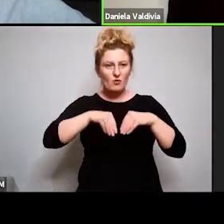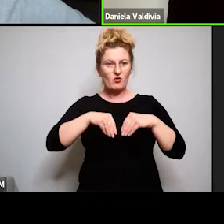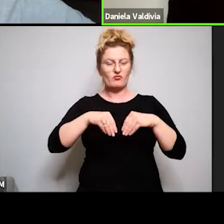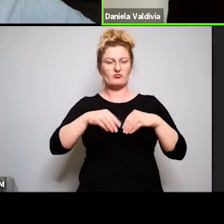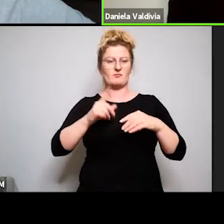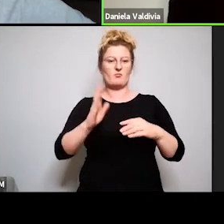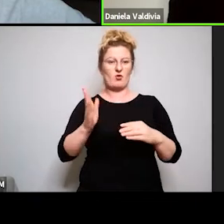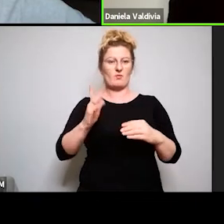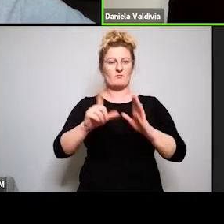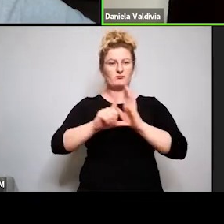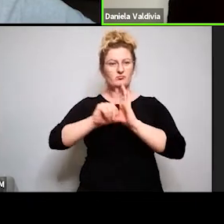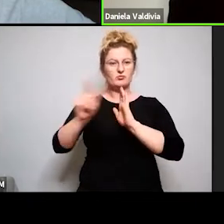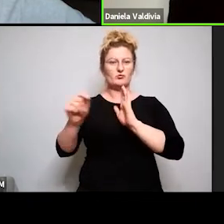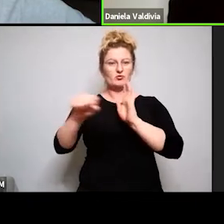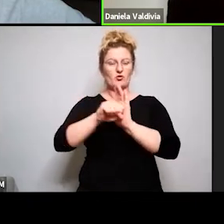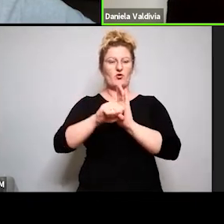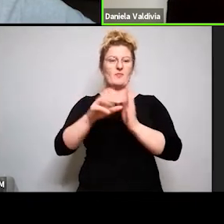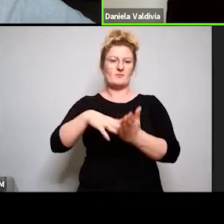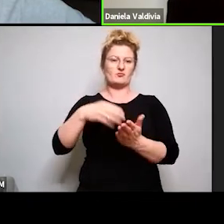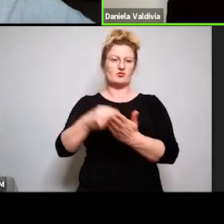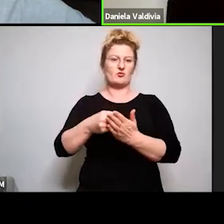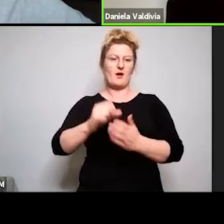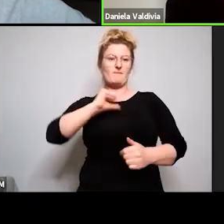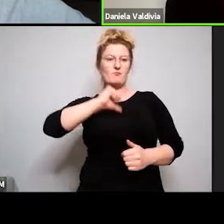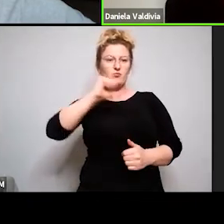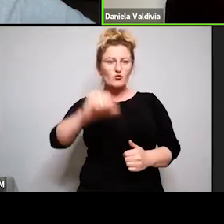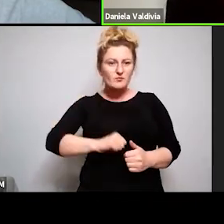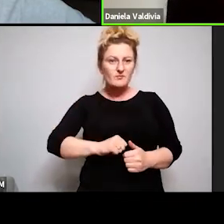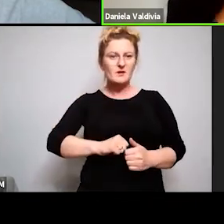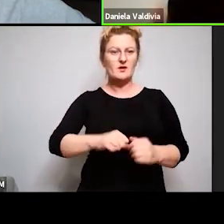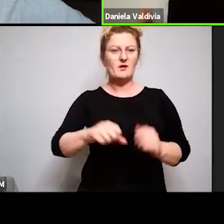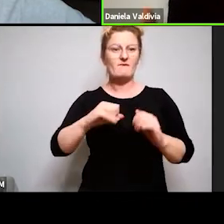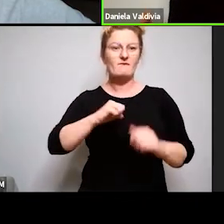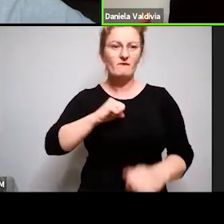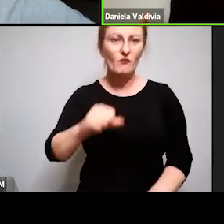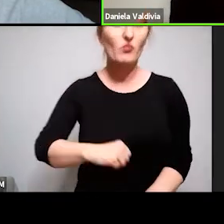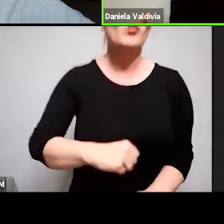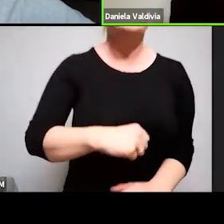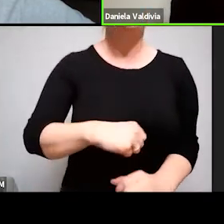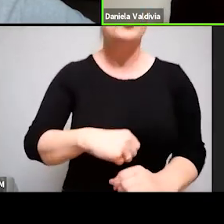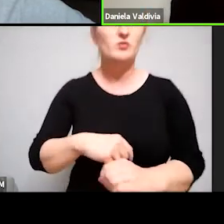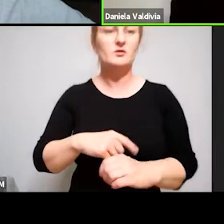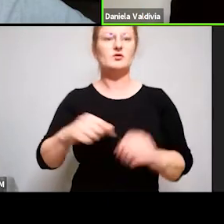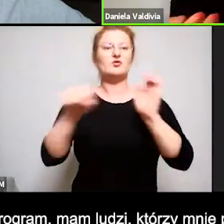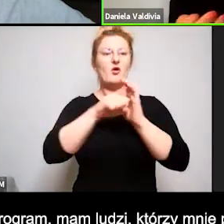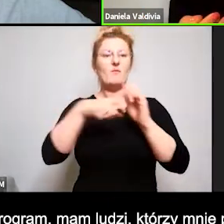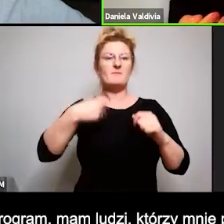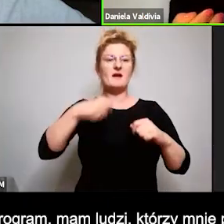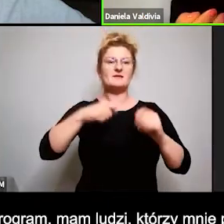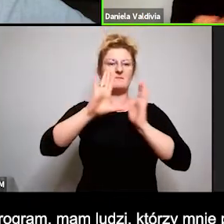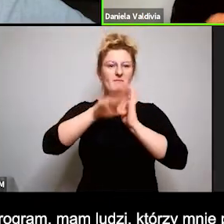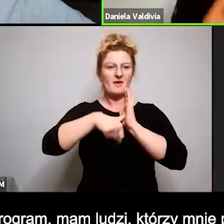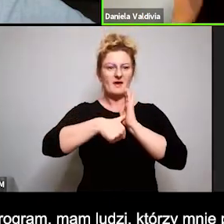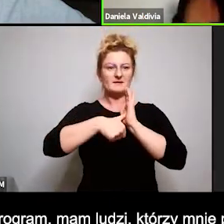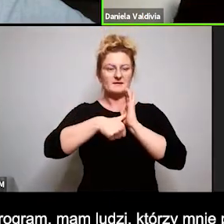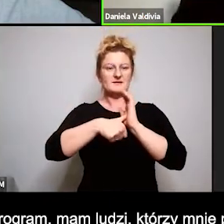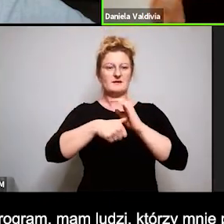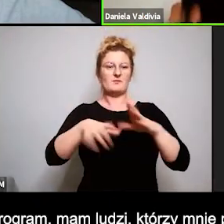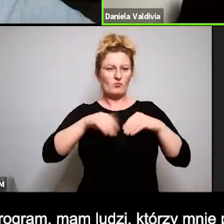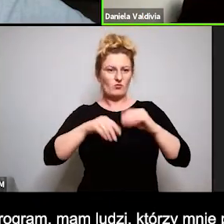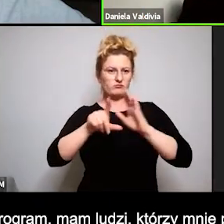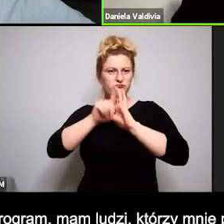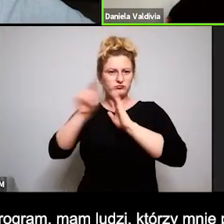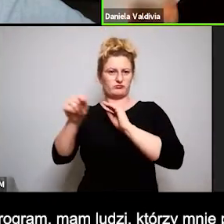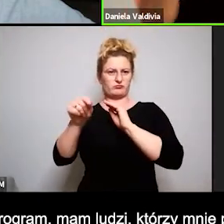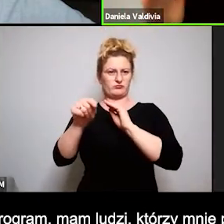of your city, or I don't know if there is another level under mayor on your case, guys. And then you go and say, hey, I have